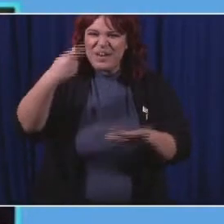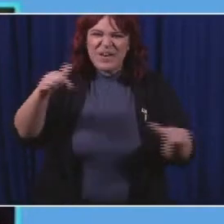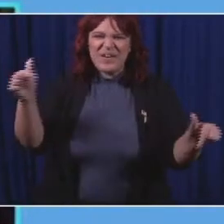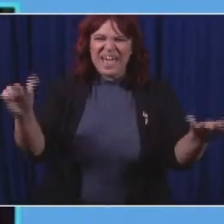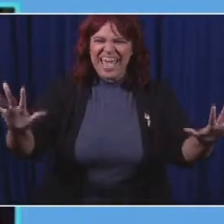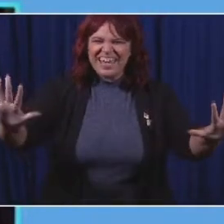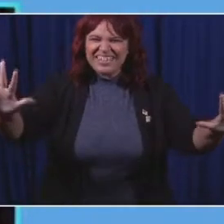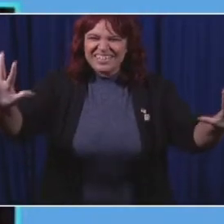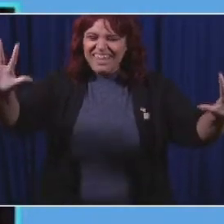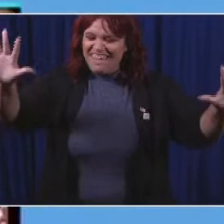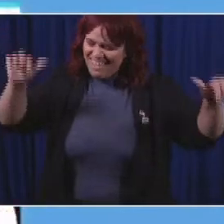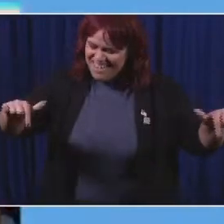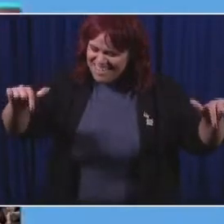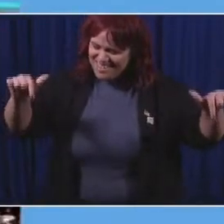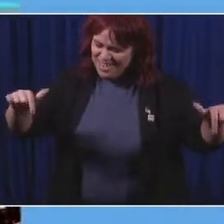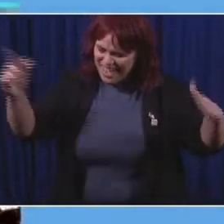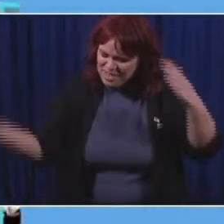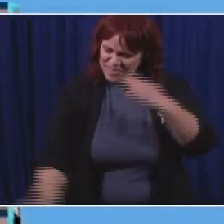Oh, happy